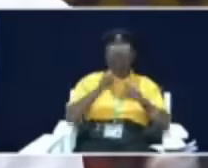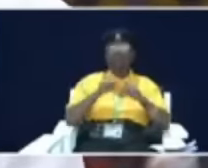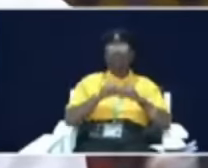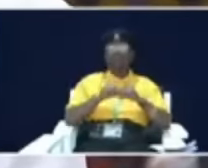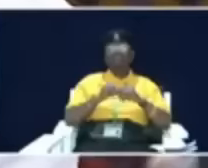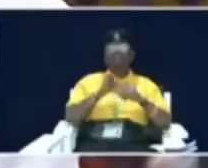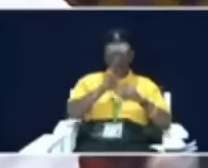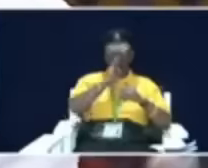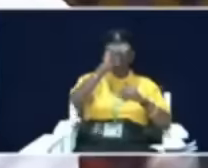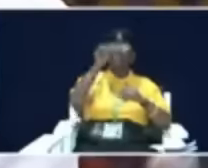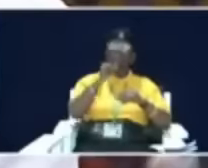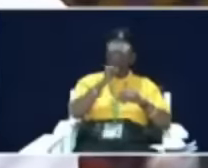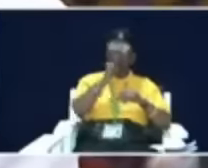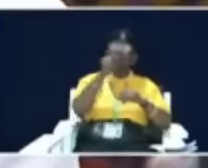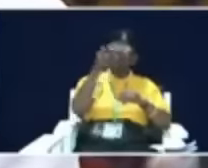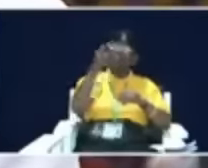is not the Red Sea.